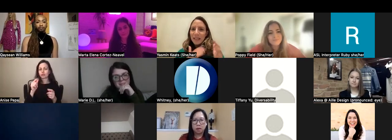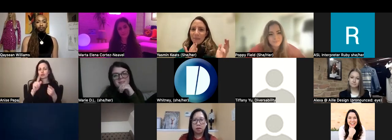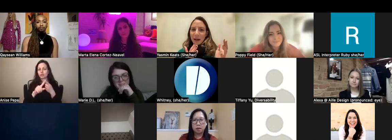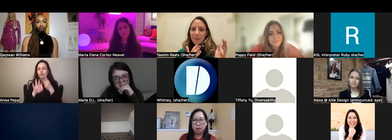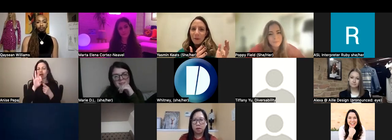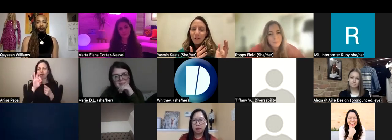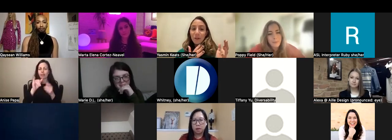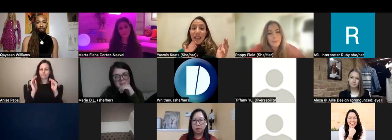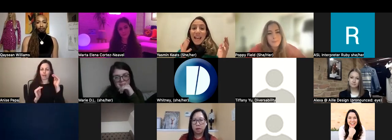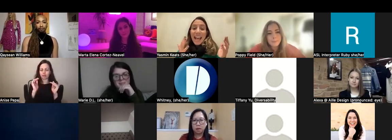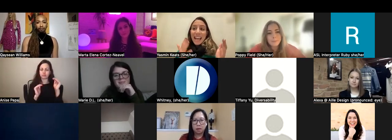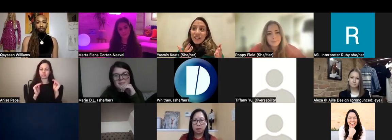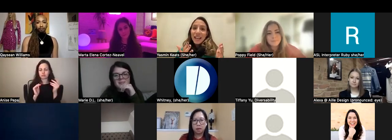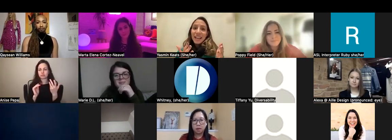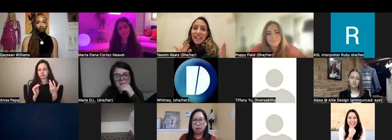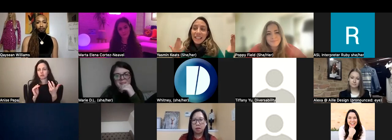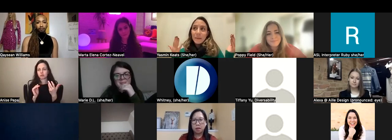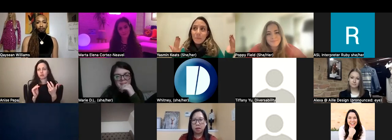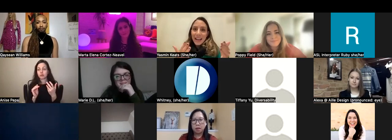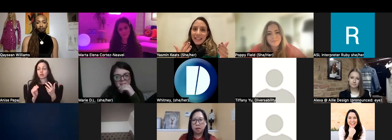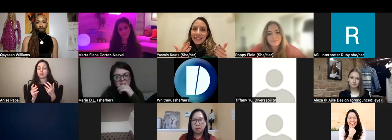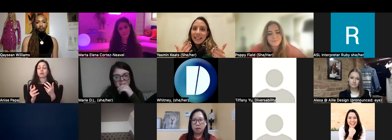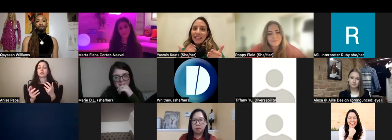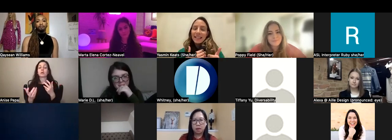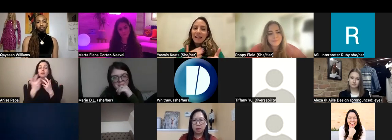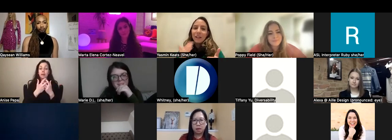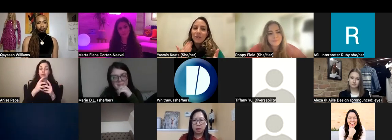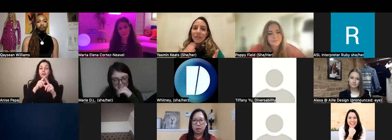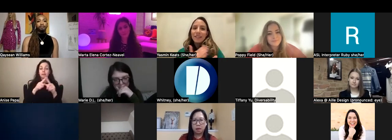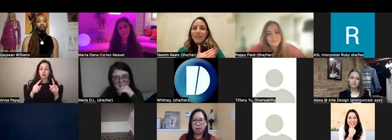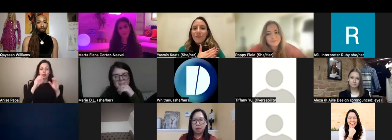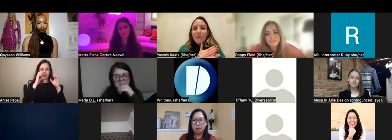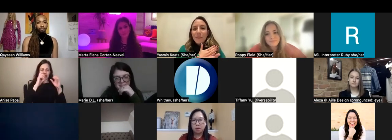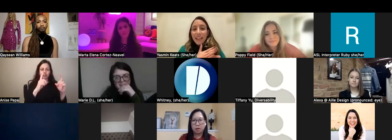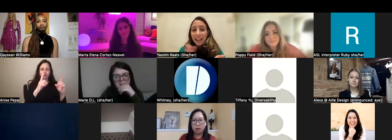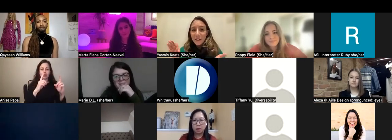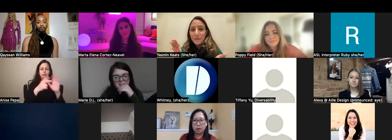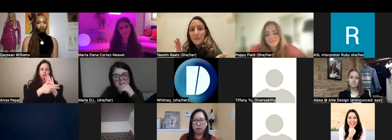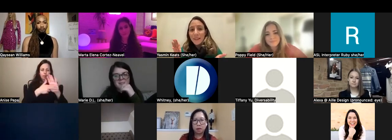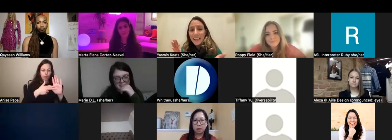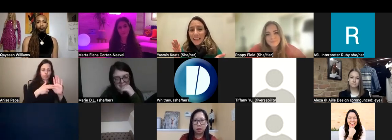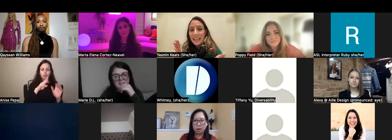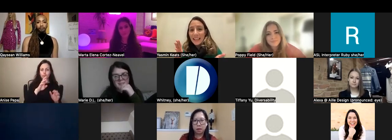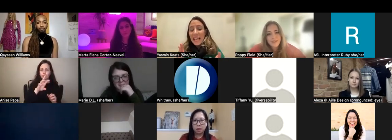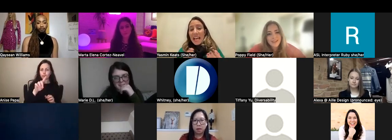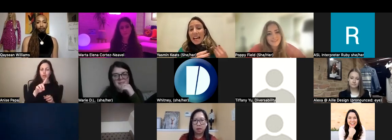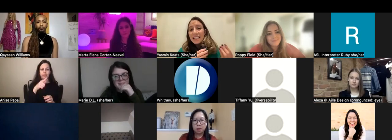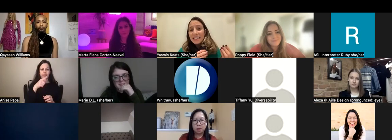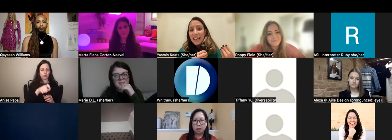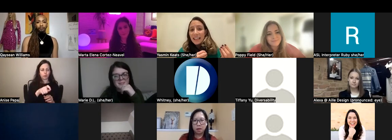know, making it part, but also educating the brands that they need to have inclusivity from the get-go, from the beginning,